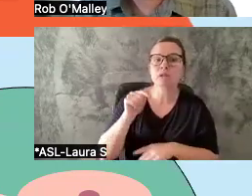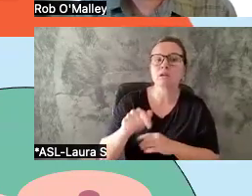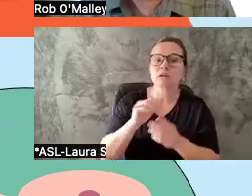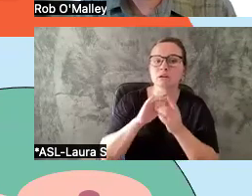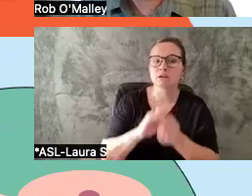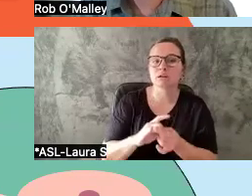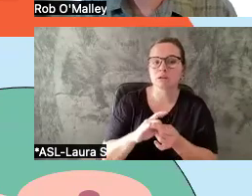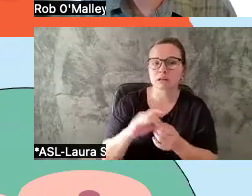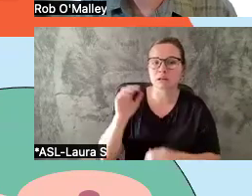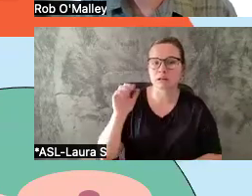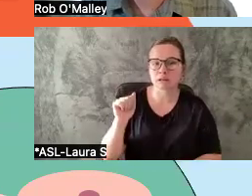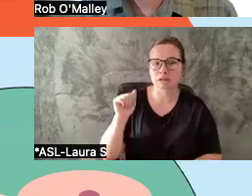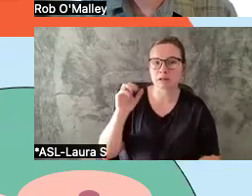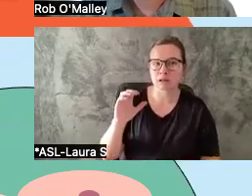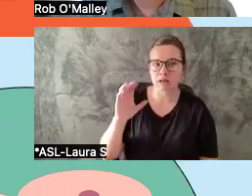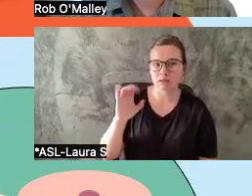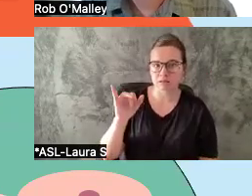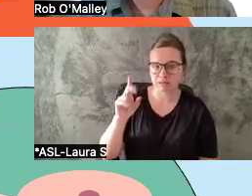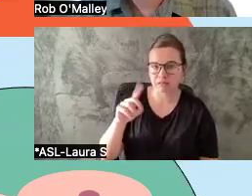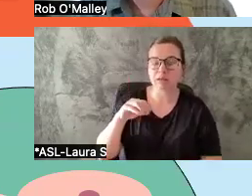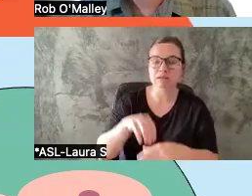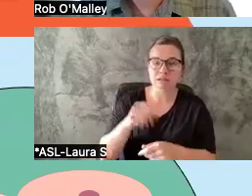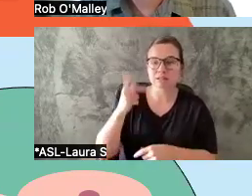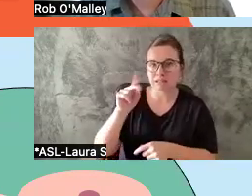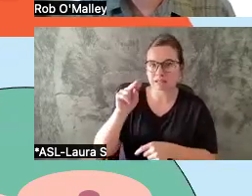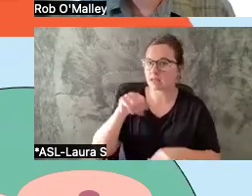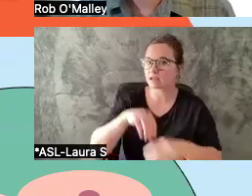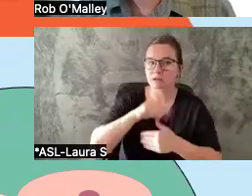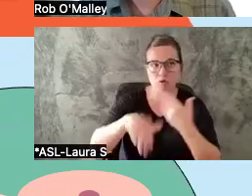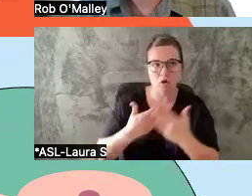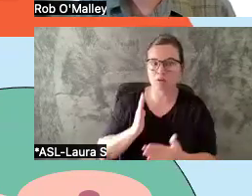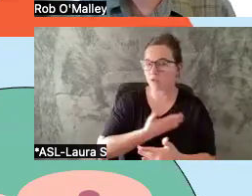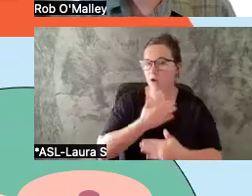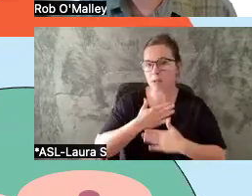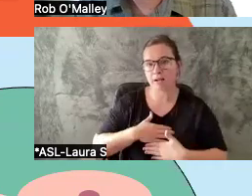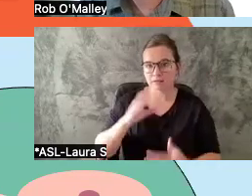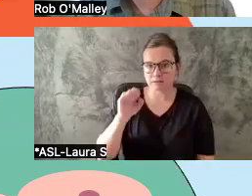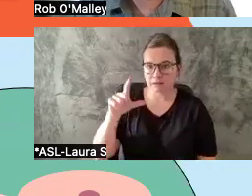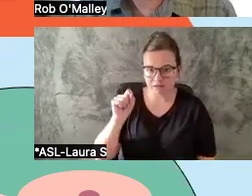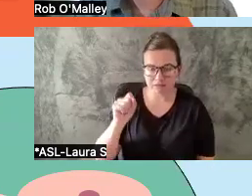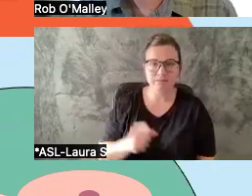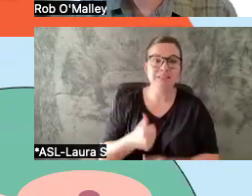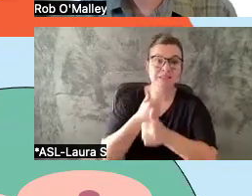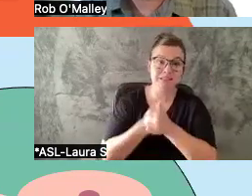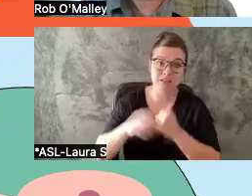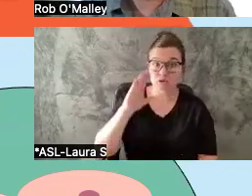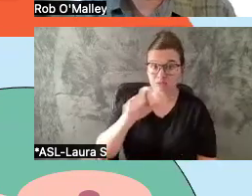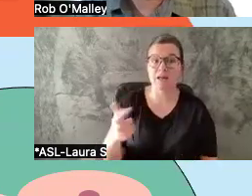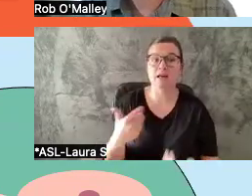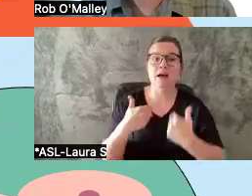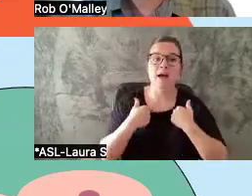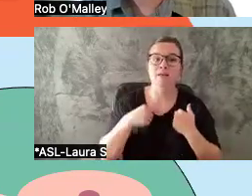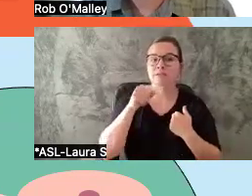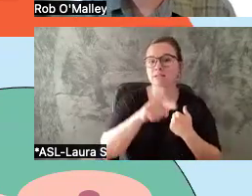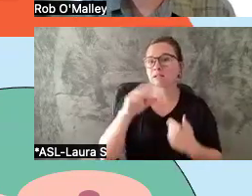deoxyribonucleic acid, that's what DNA stands for, is found in nearly every cell in our bodies. And nearly every cell in our bodies contains this